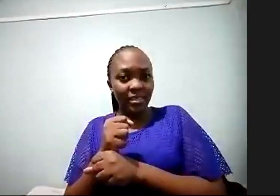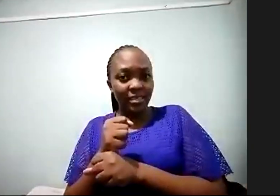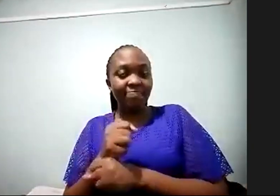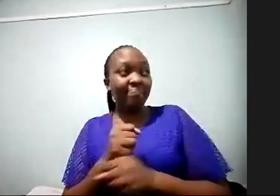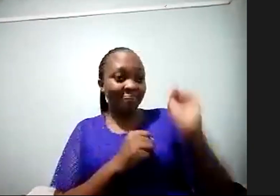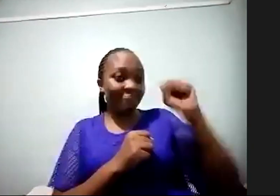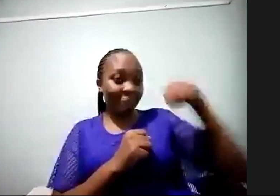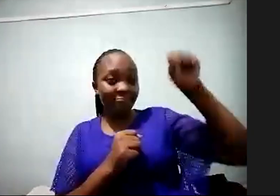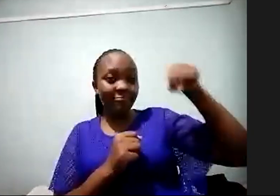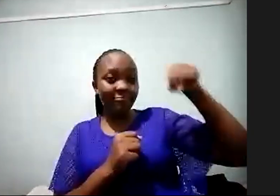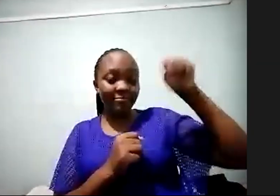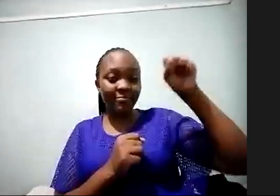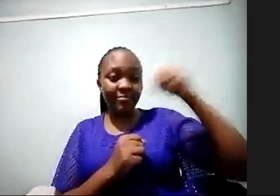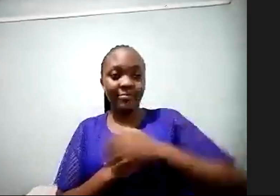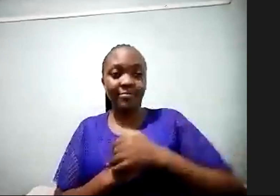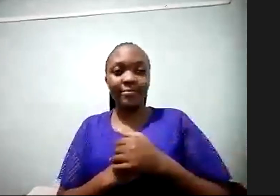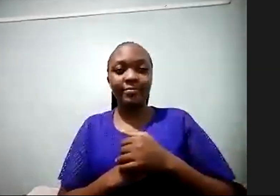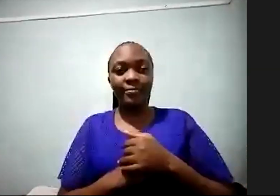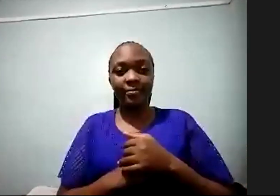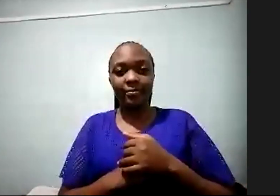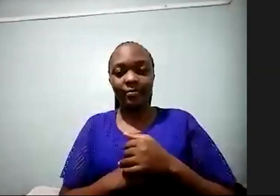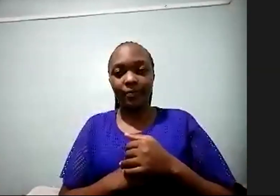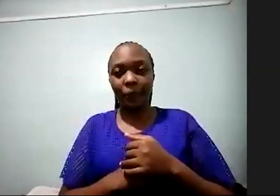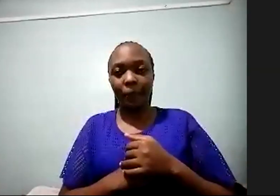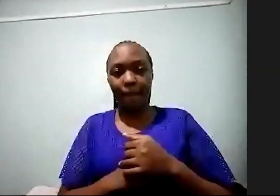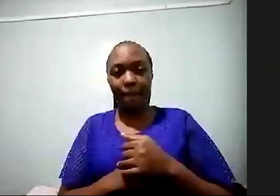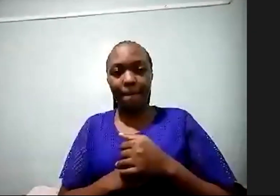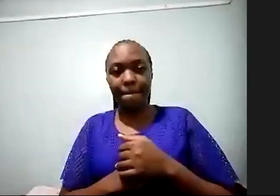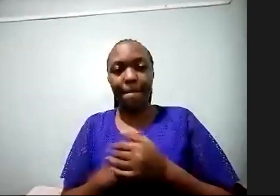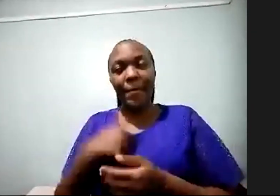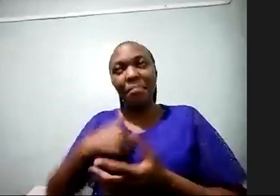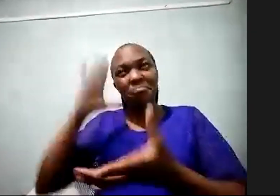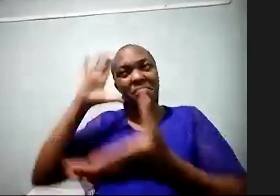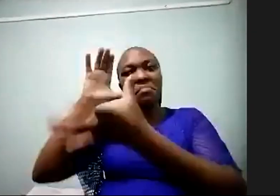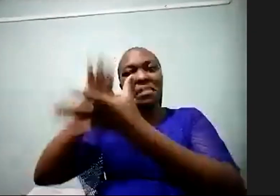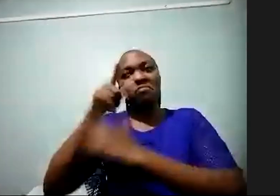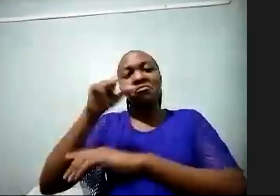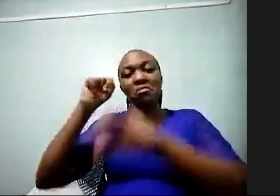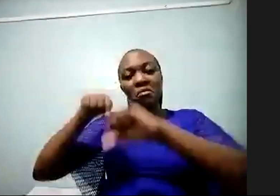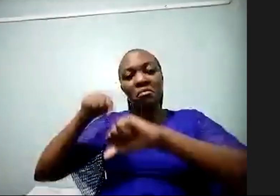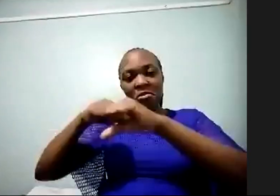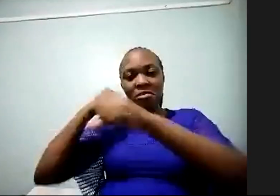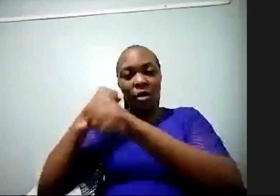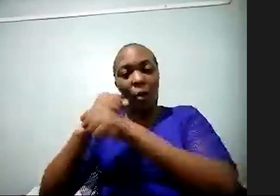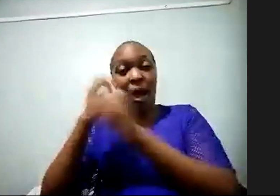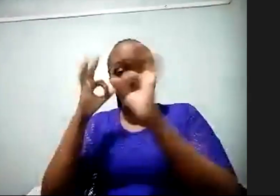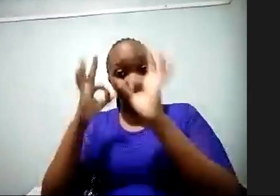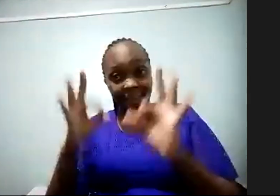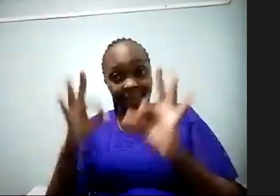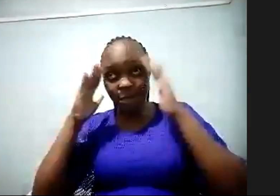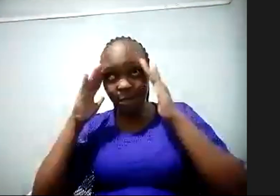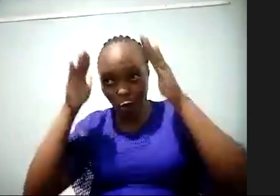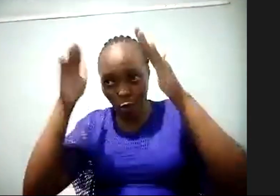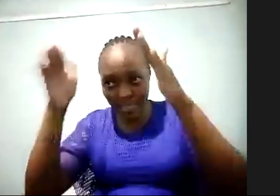Hello. Yes, So Brad Momanyi. I believe it can work if you like put your mind into it. But Yes. it's always